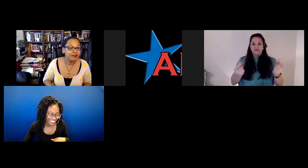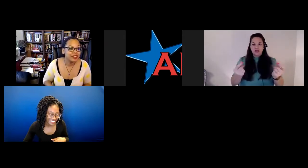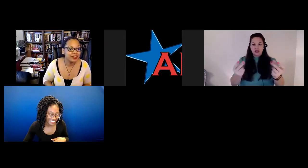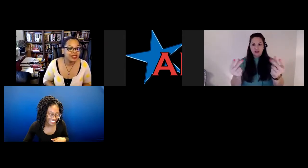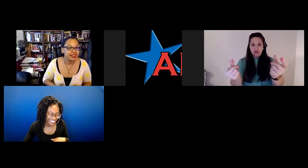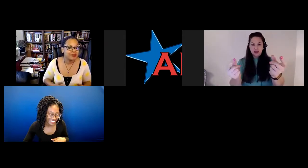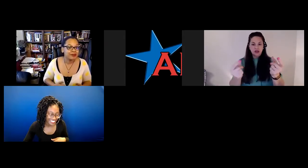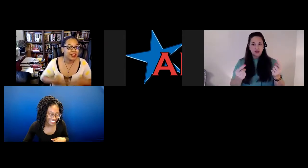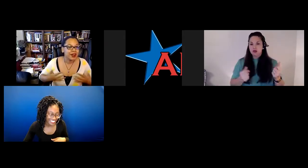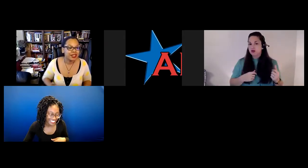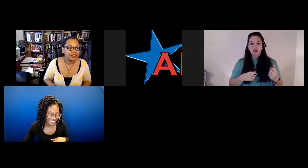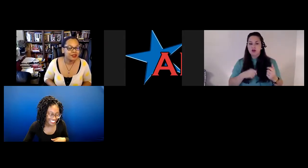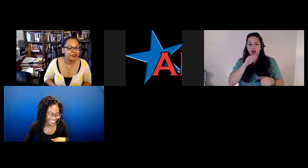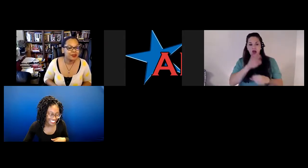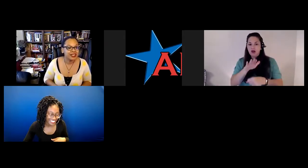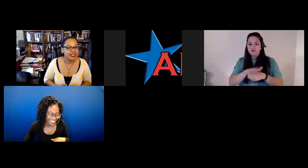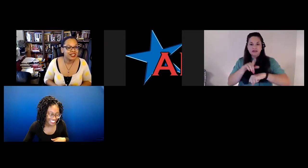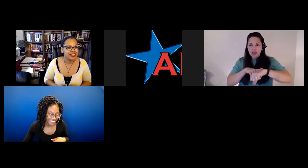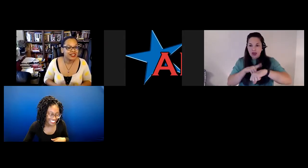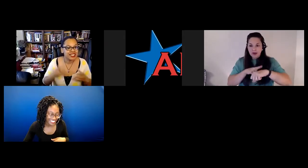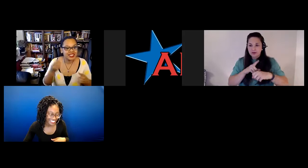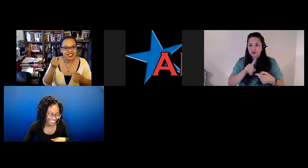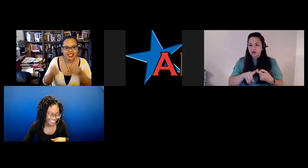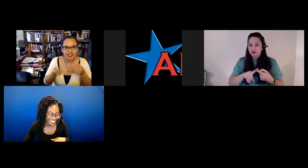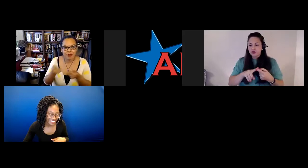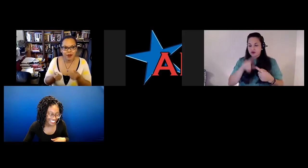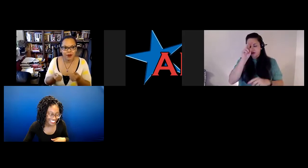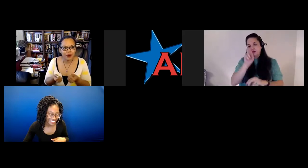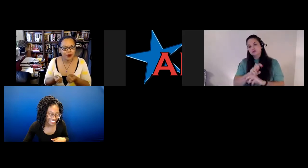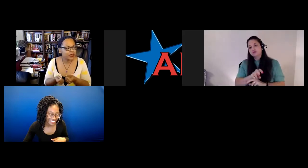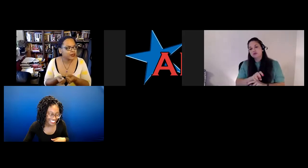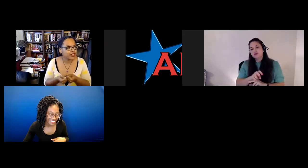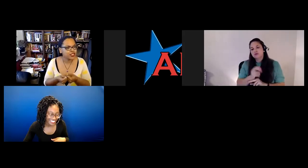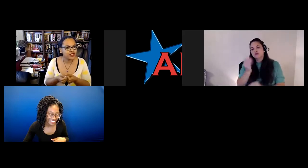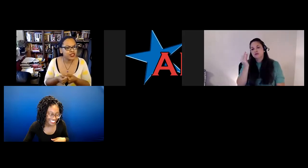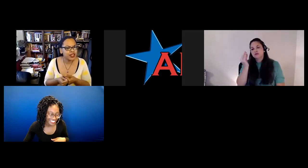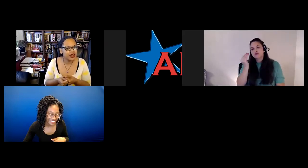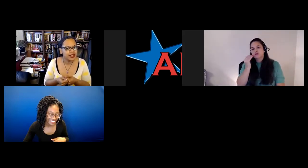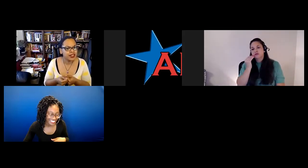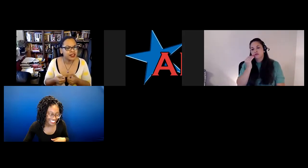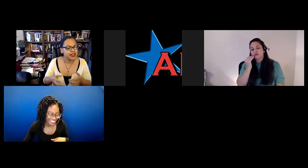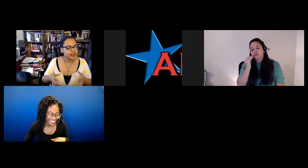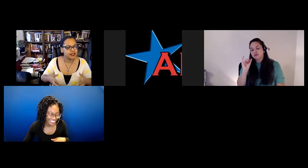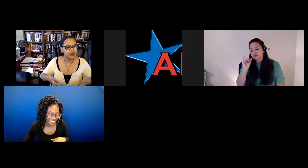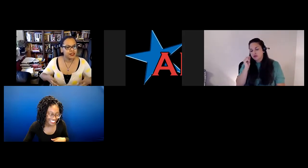have the time to sit and think about, oh well, should I